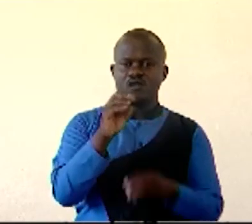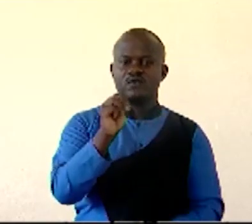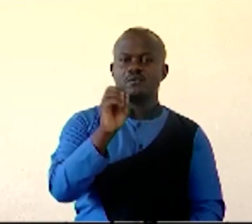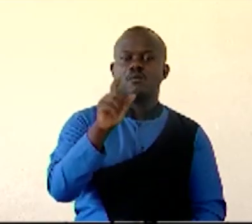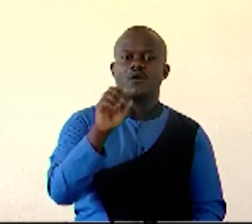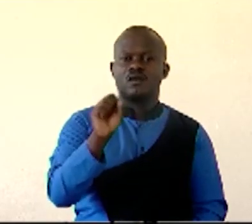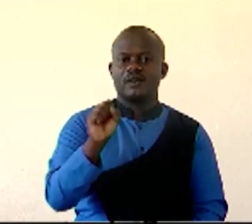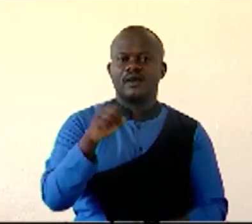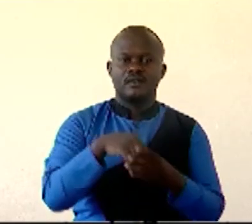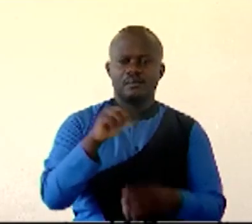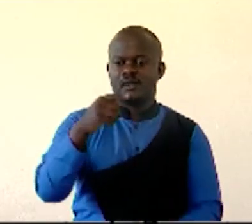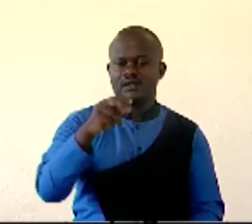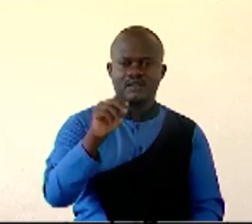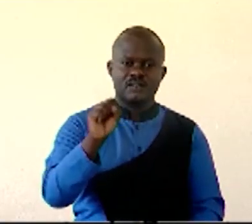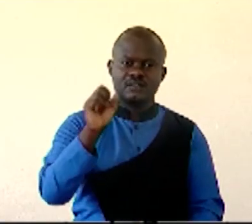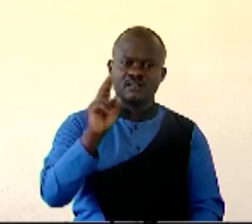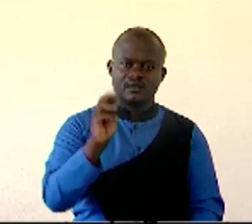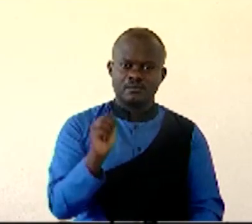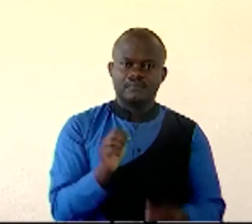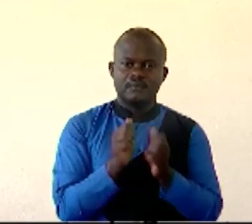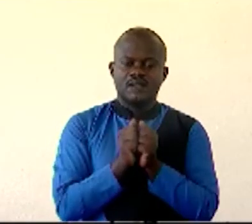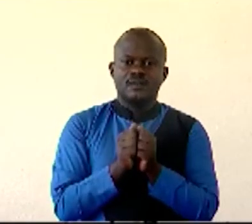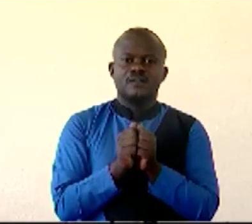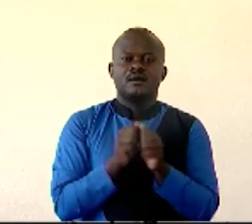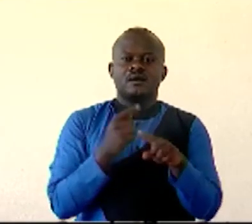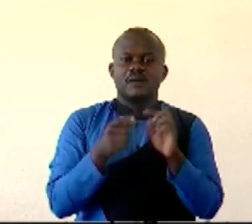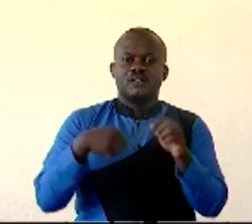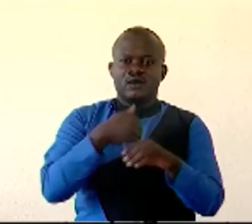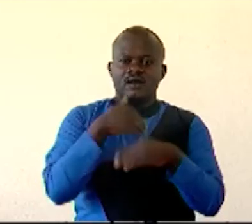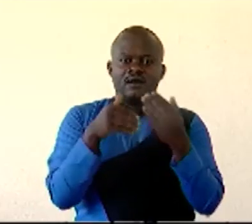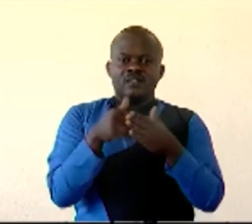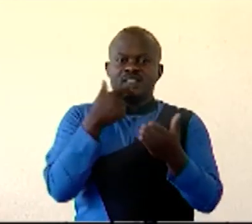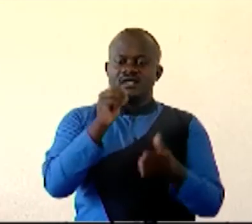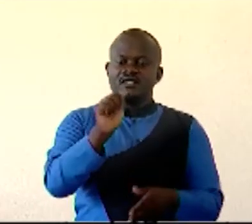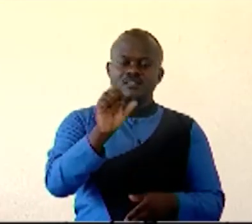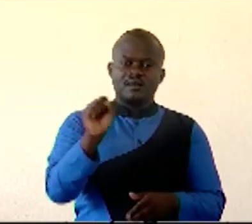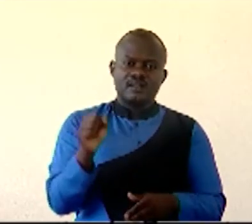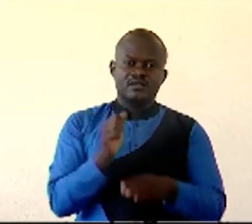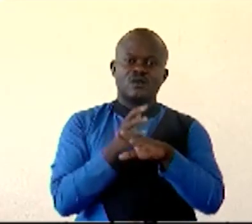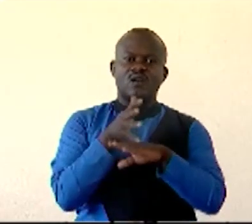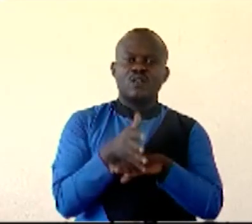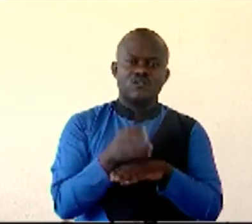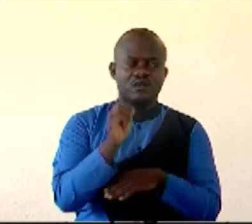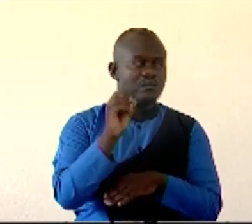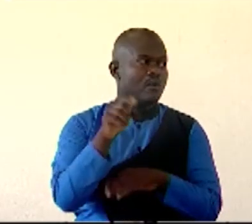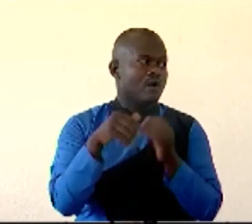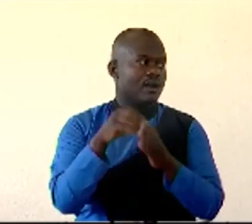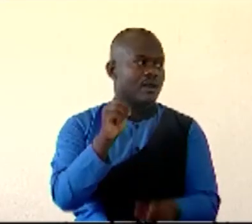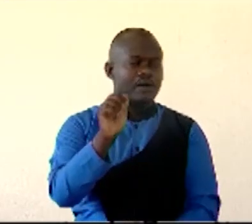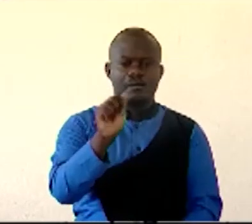magnesium. Number of moles of magnesium, what do we have? It's mass over molar mass.